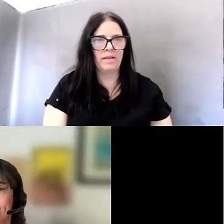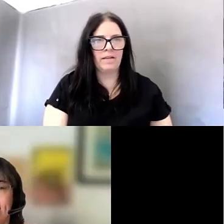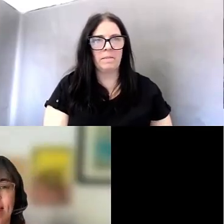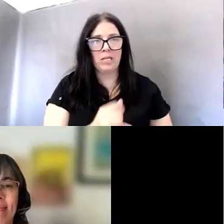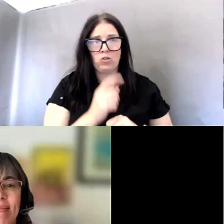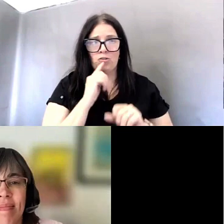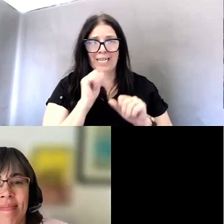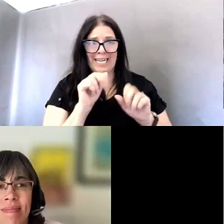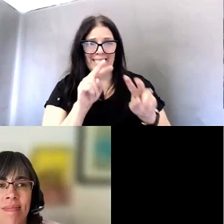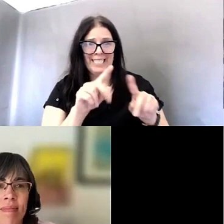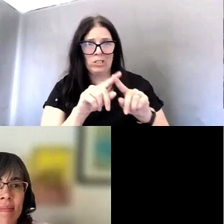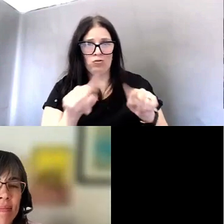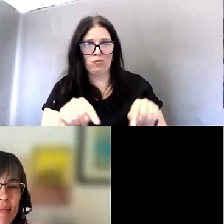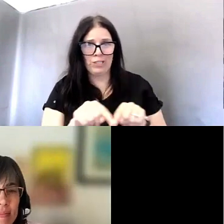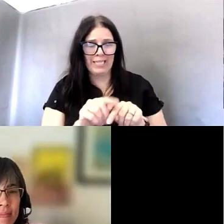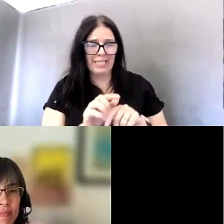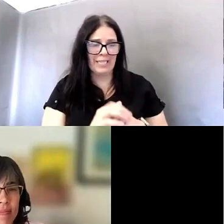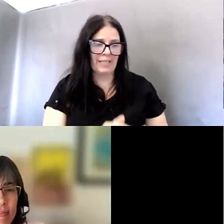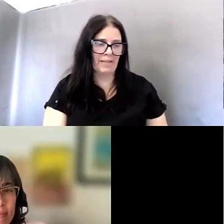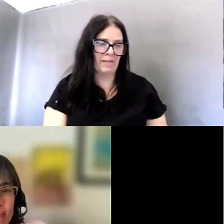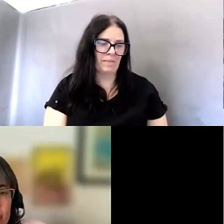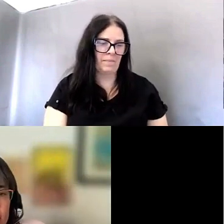screen.